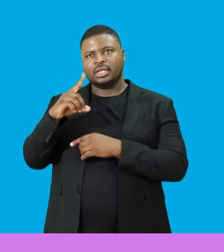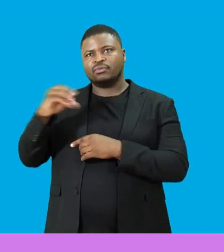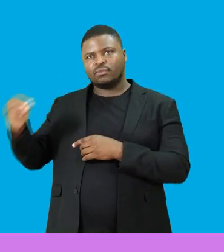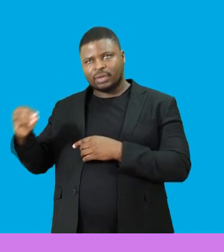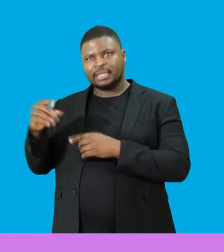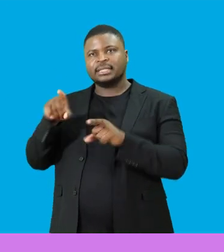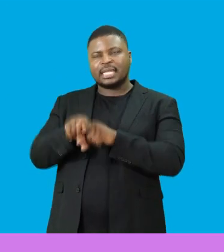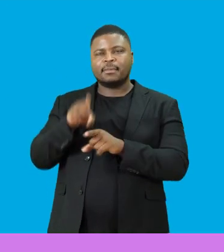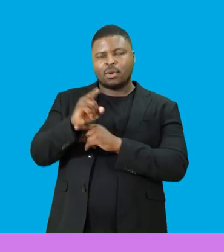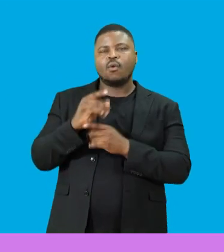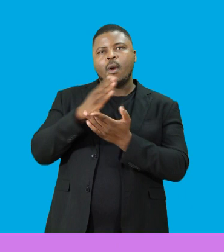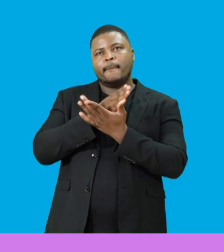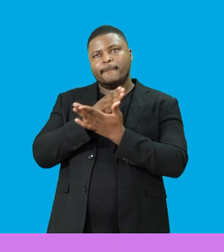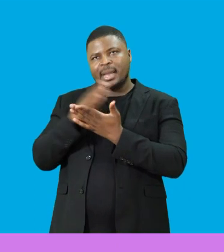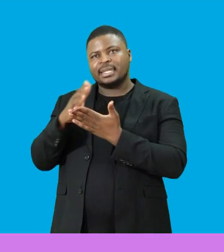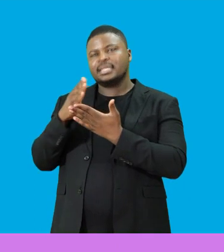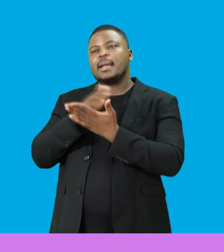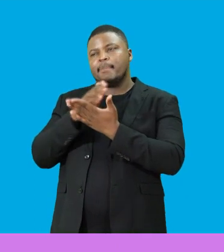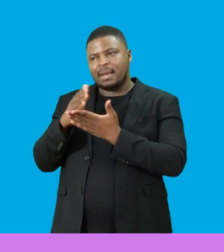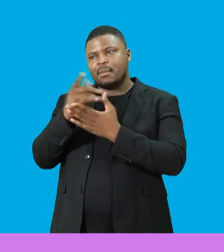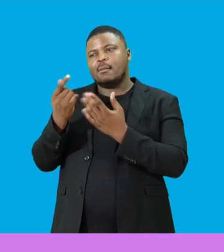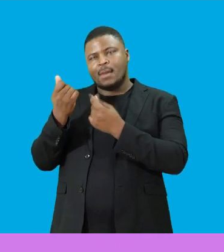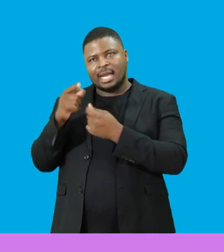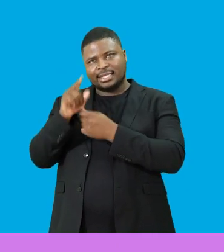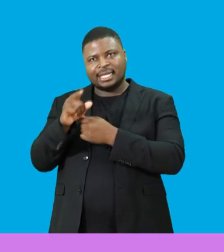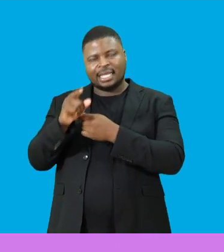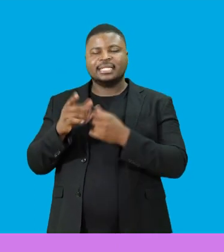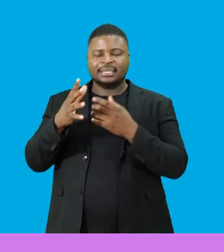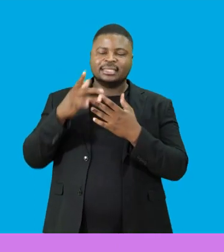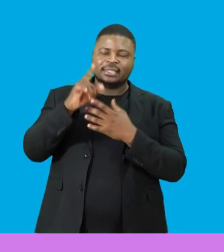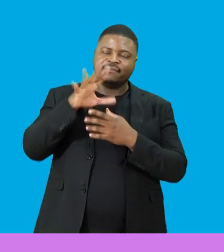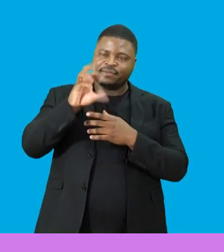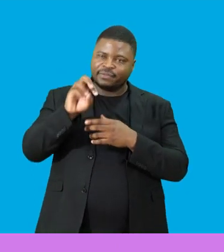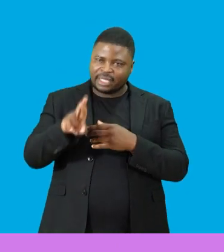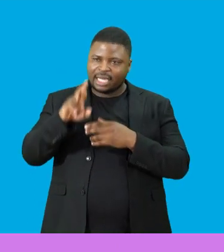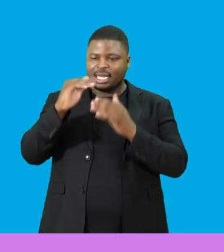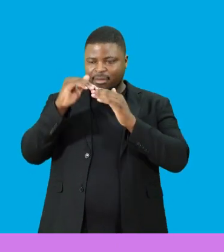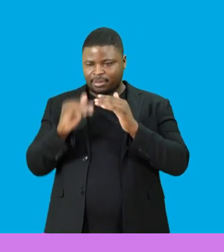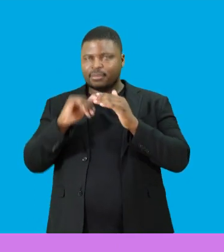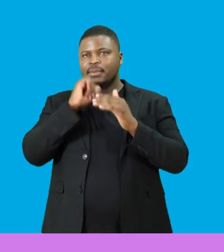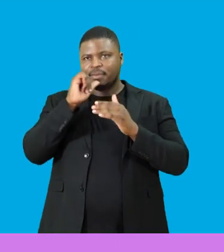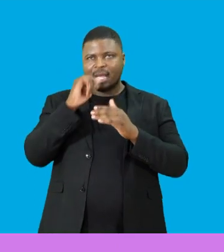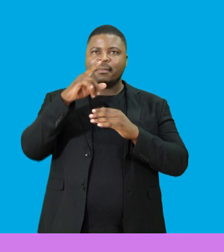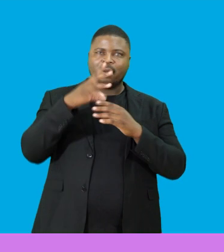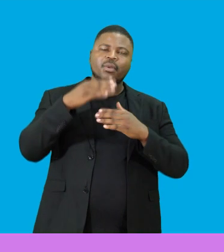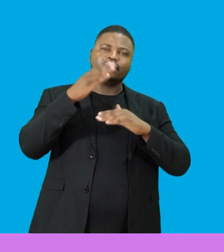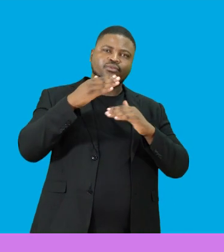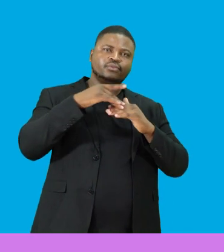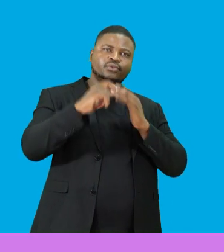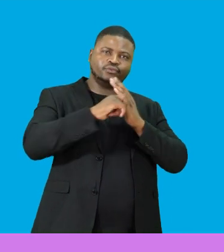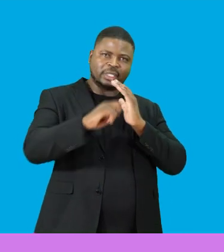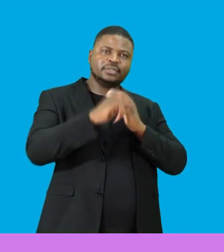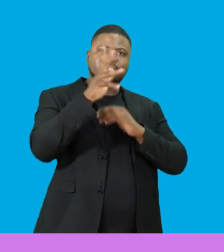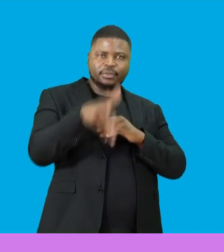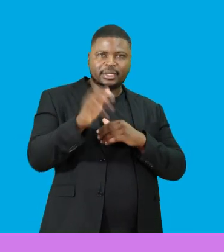amount to 100 rand, you will still be charged for it. So let's calculate. Now we need to find how many 100